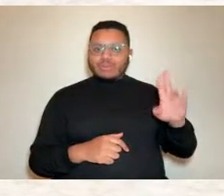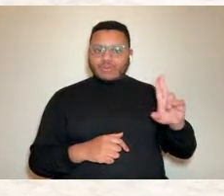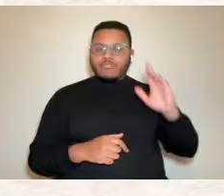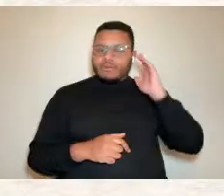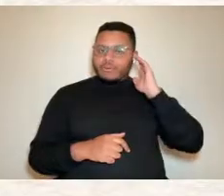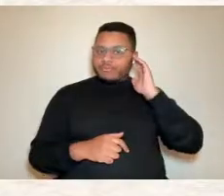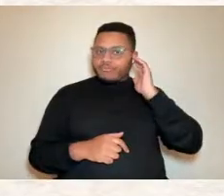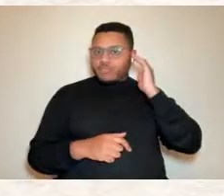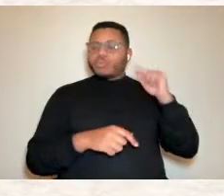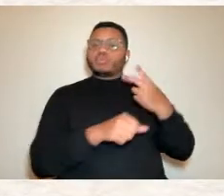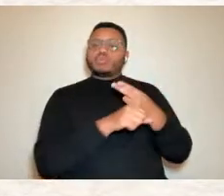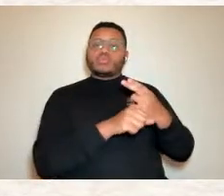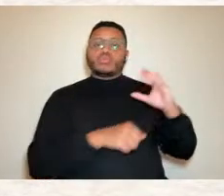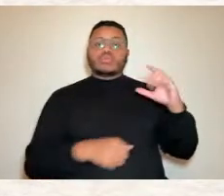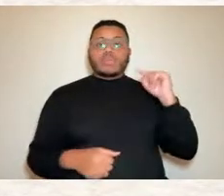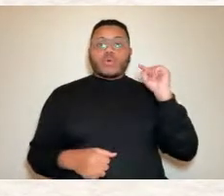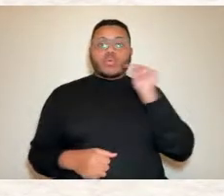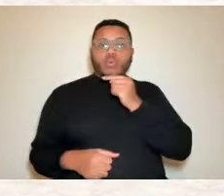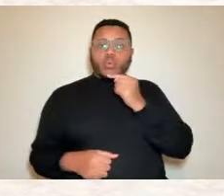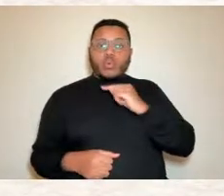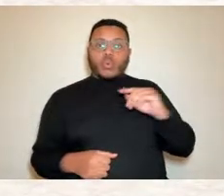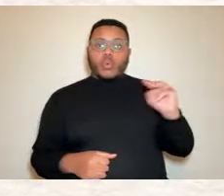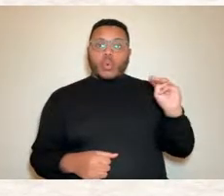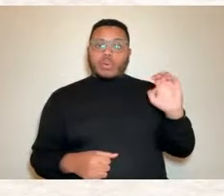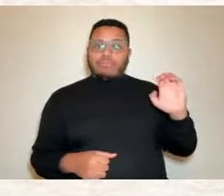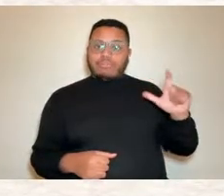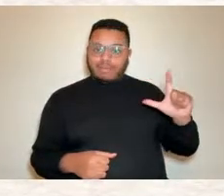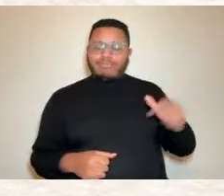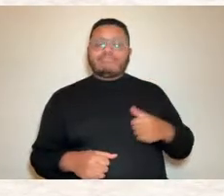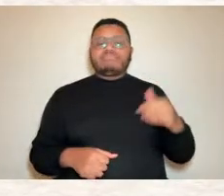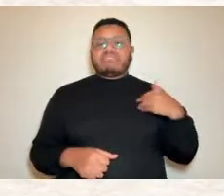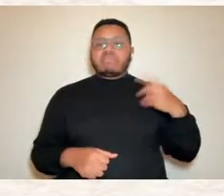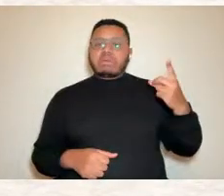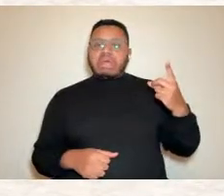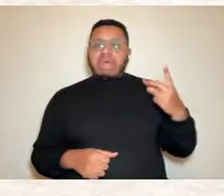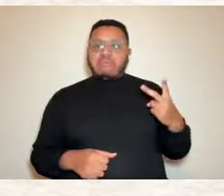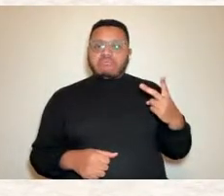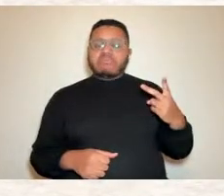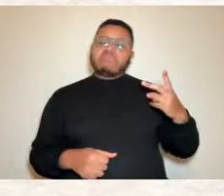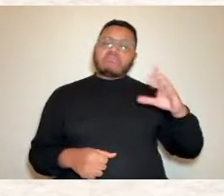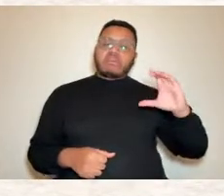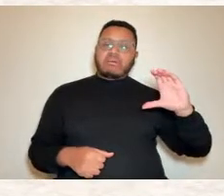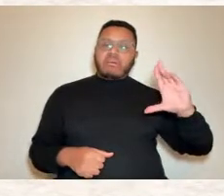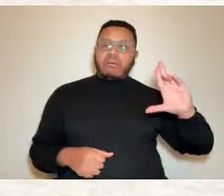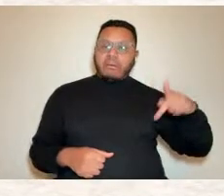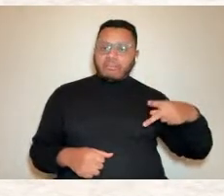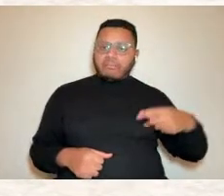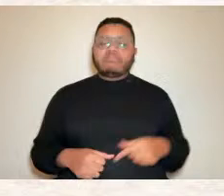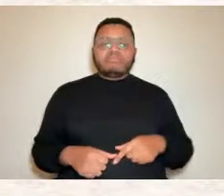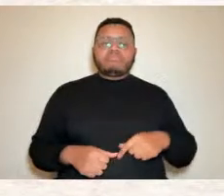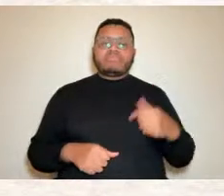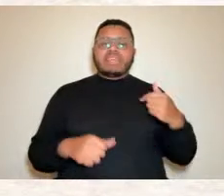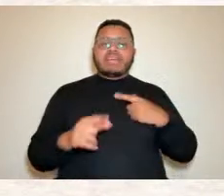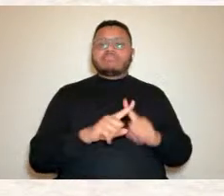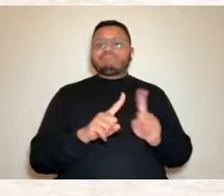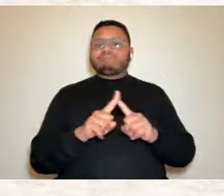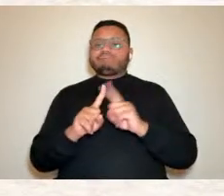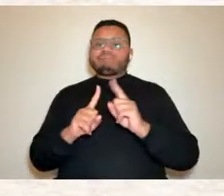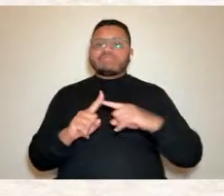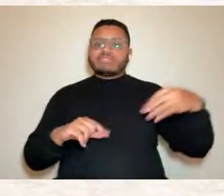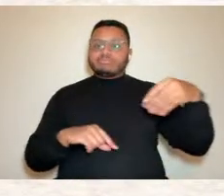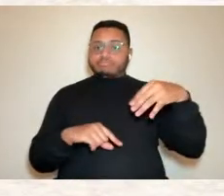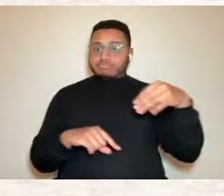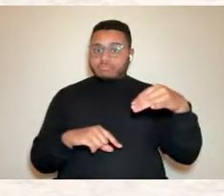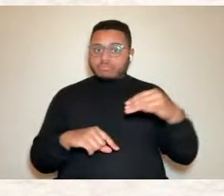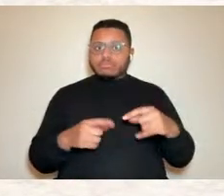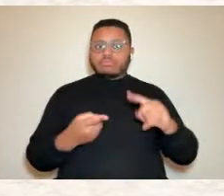some cornmeal, and I have about a half of a cup here. And I have a variety of spices. I